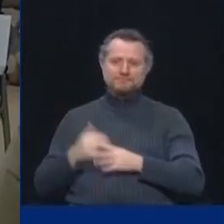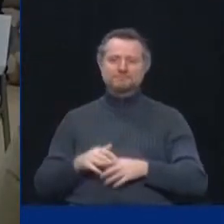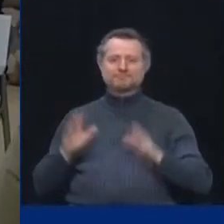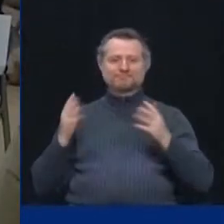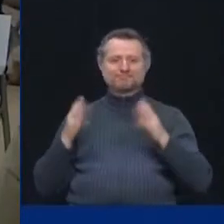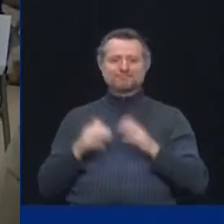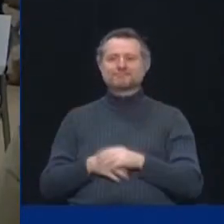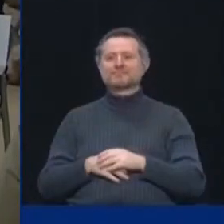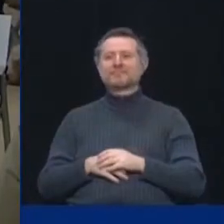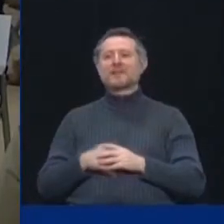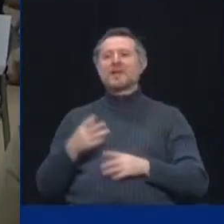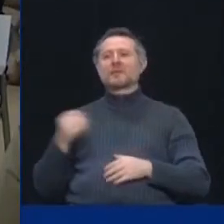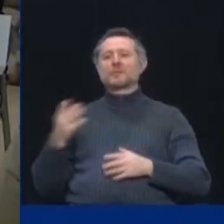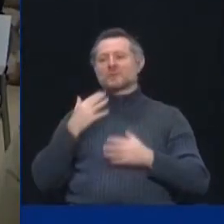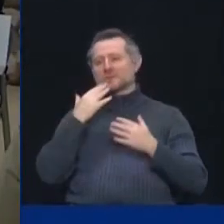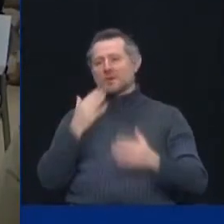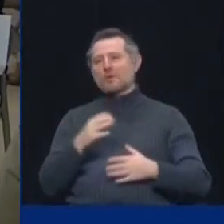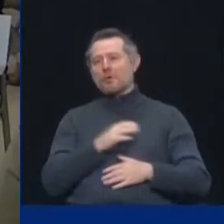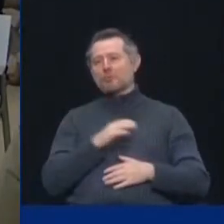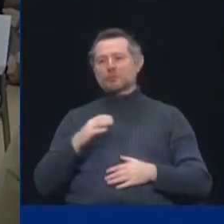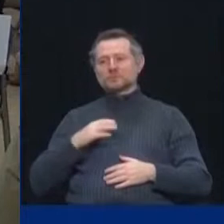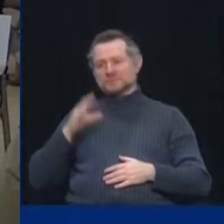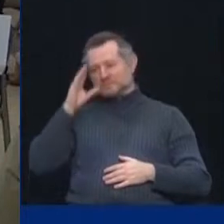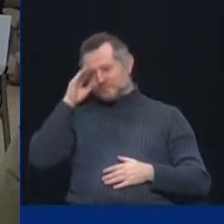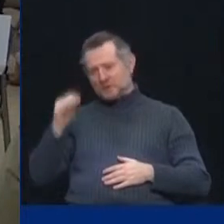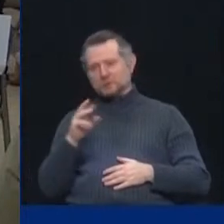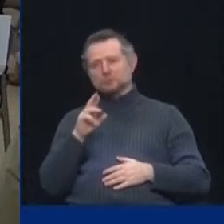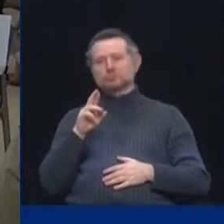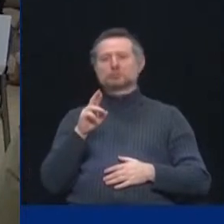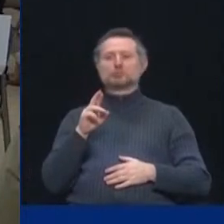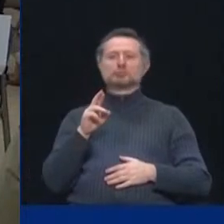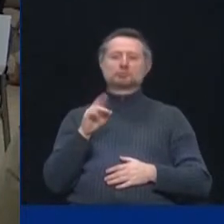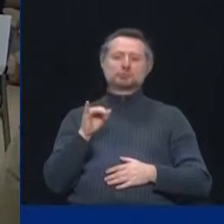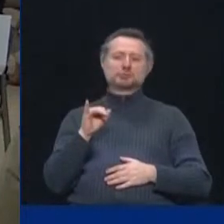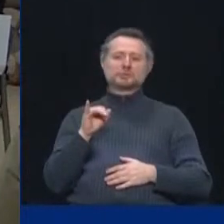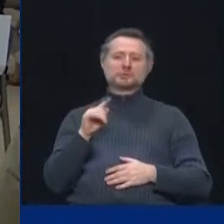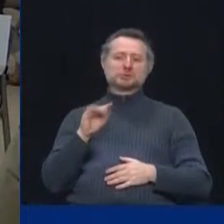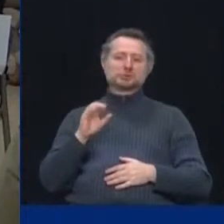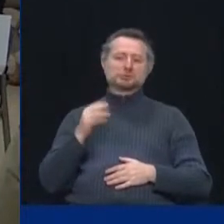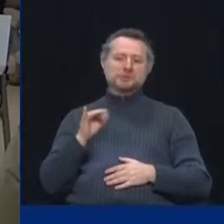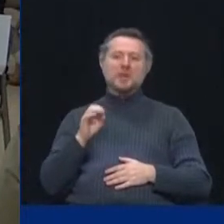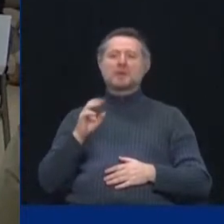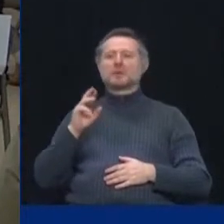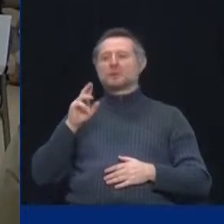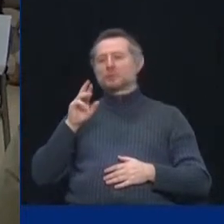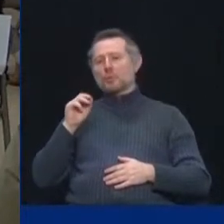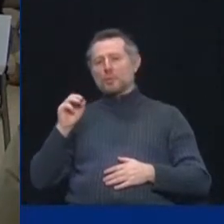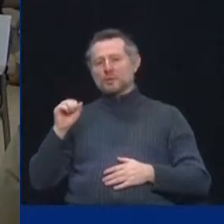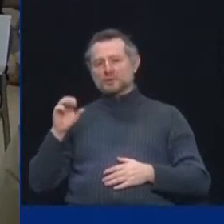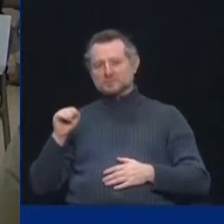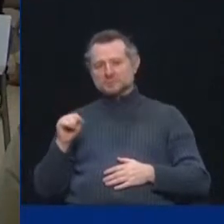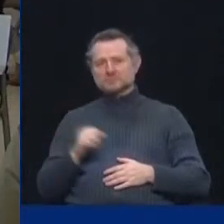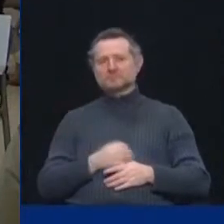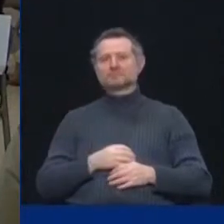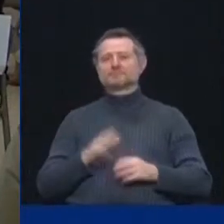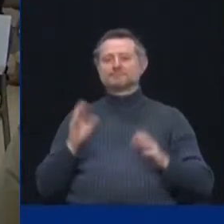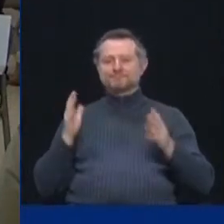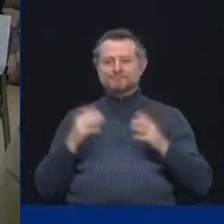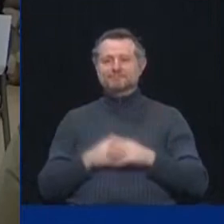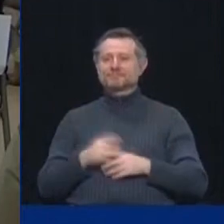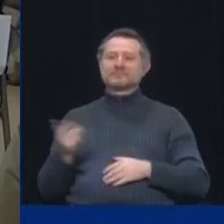And I also want to thank our Congressman Richie Torres and our Westchester County Executive George Latimer, because they've been fighting the good fight on this for so